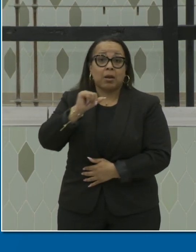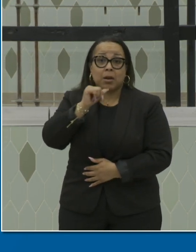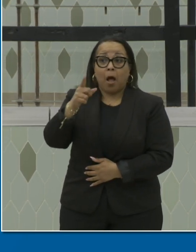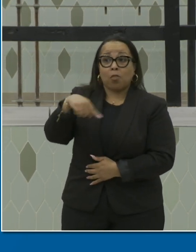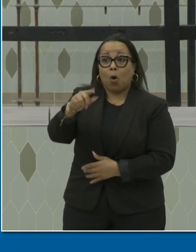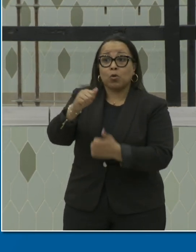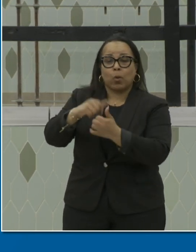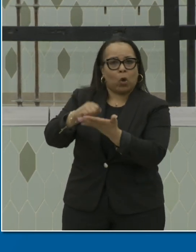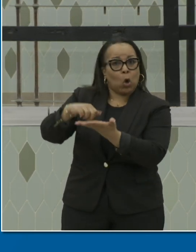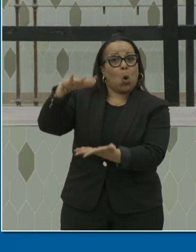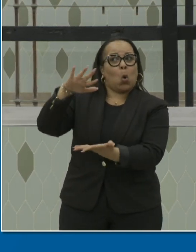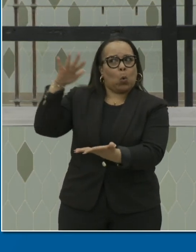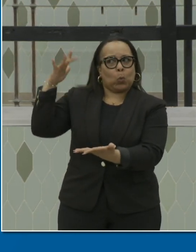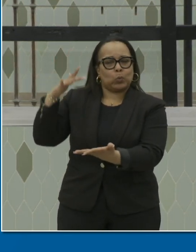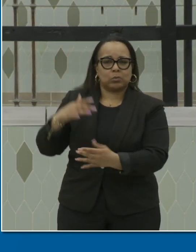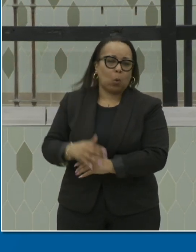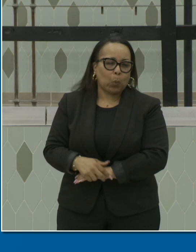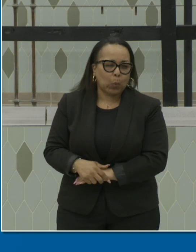with gold.